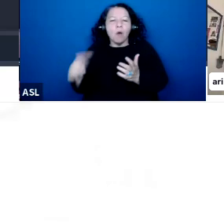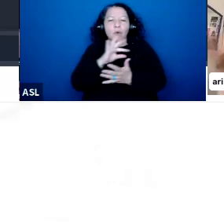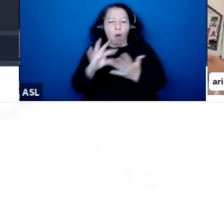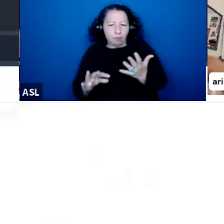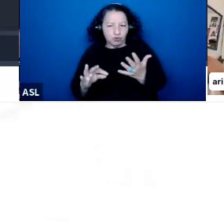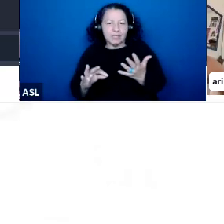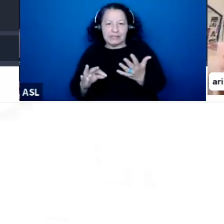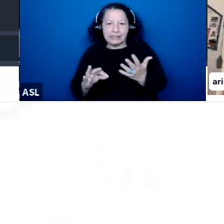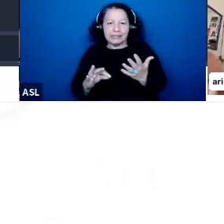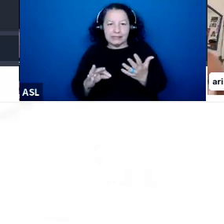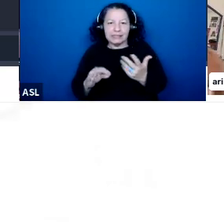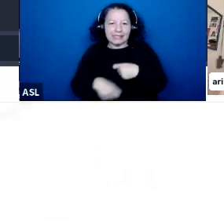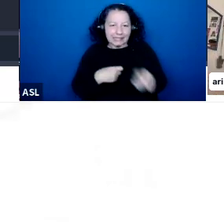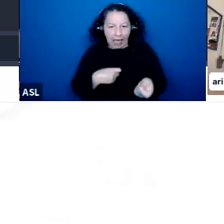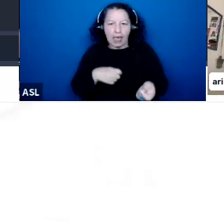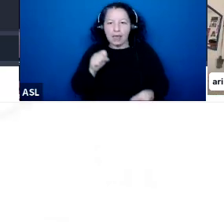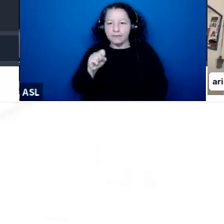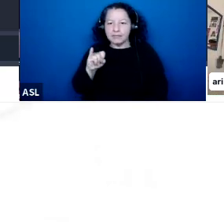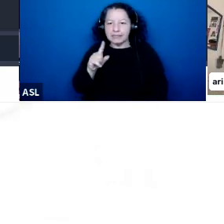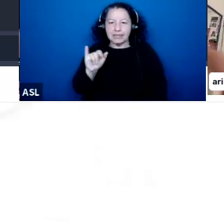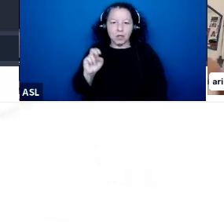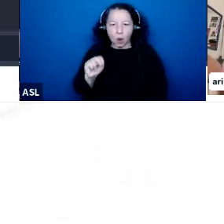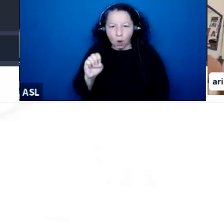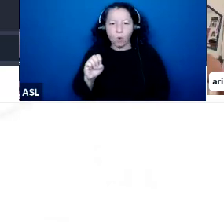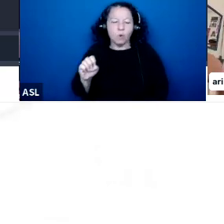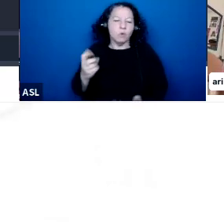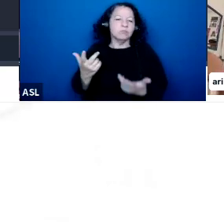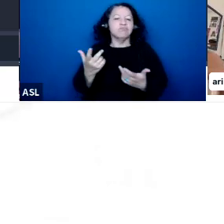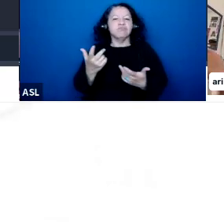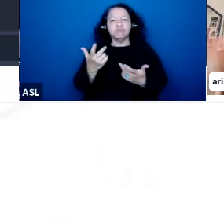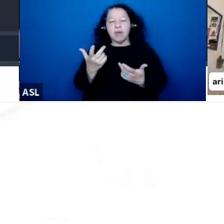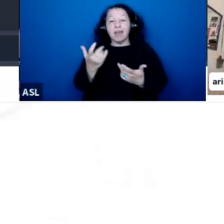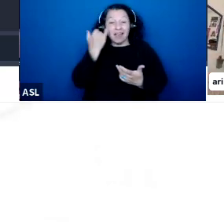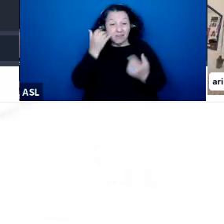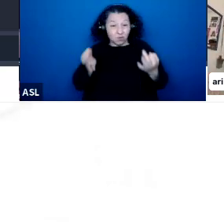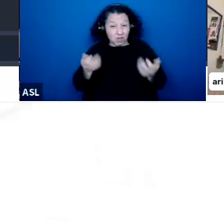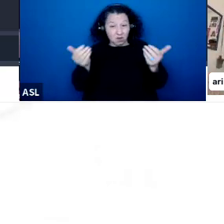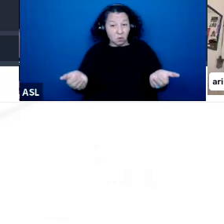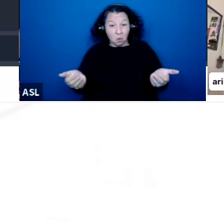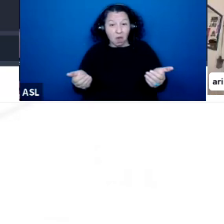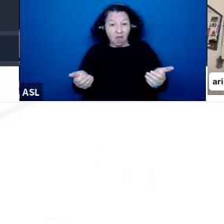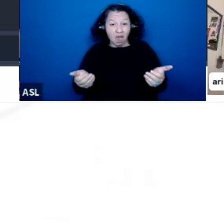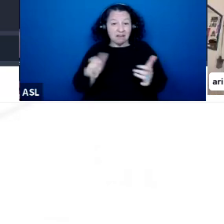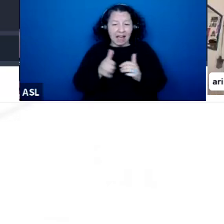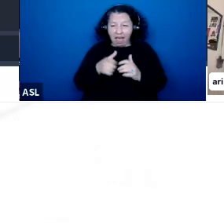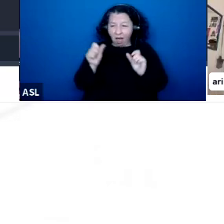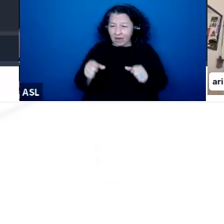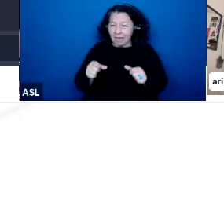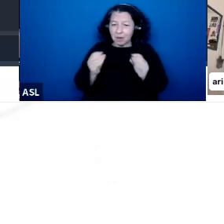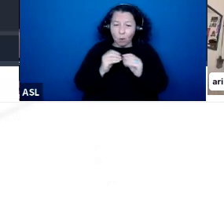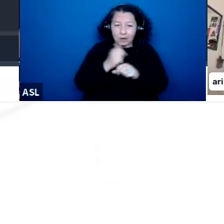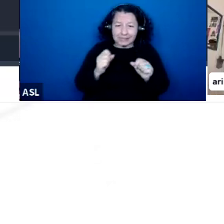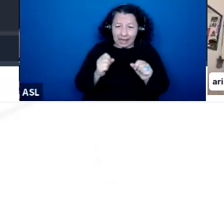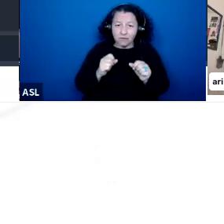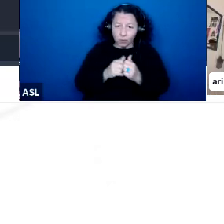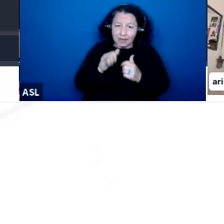some alternatives you have to silicone injections? And if you decide to do them,